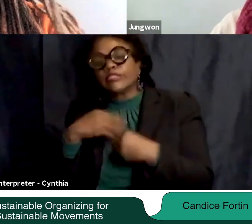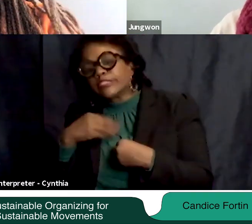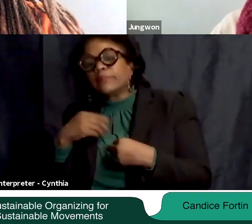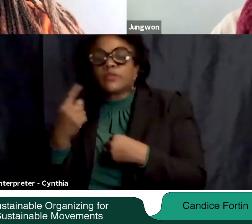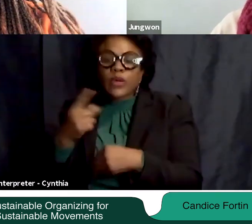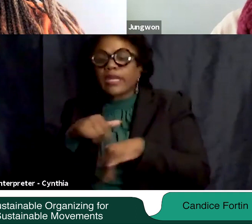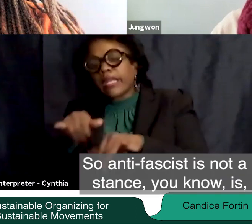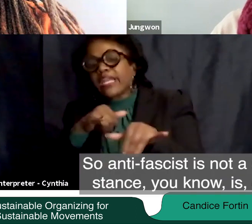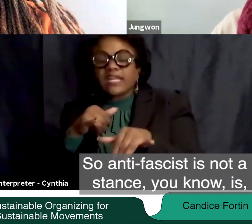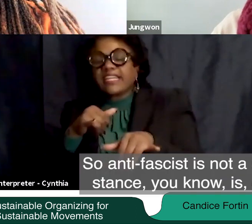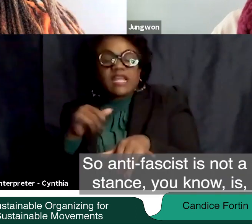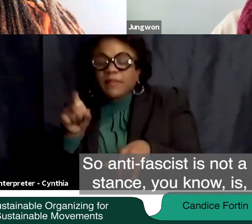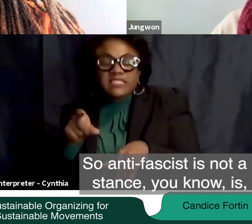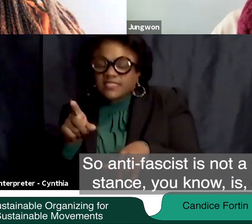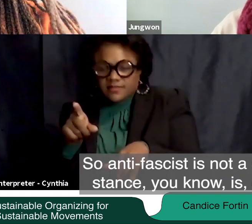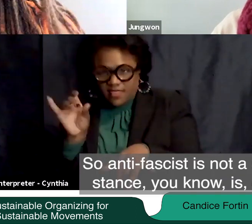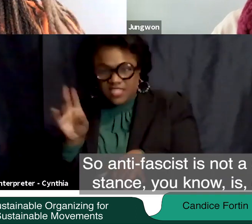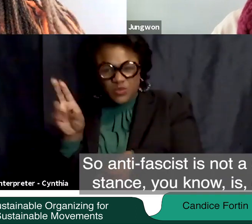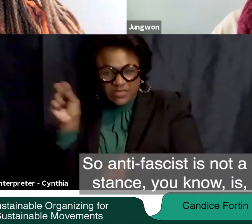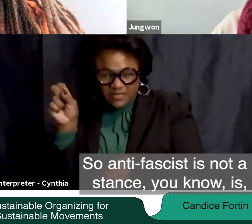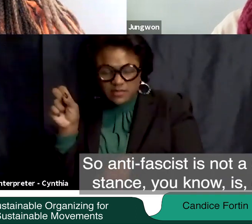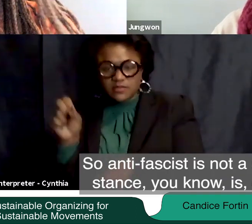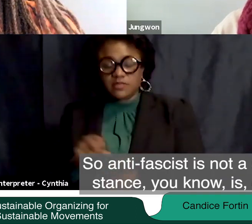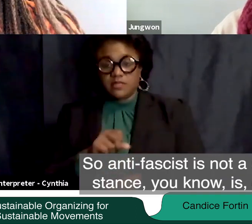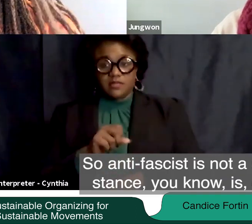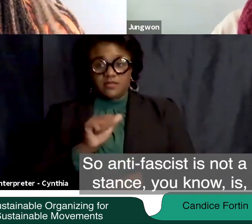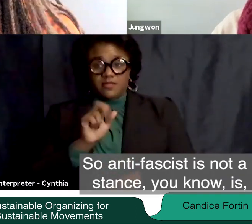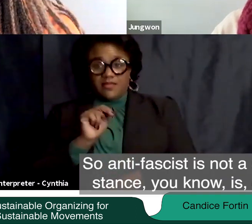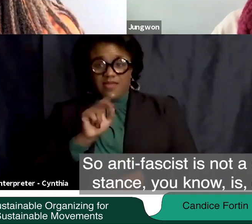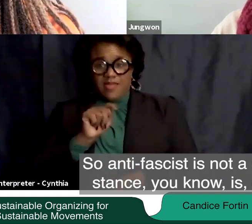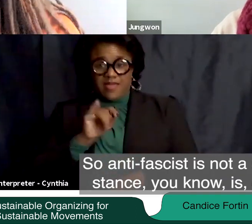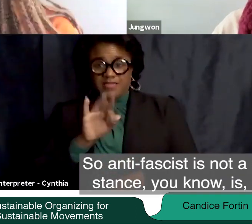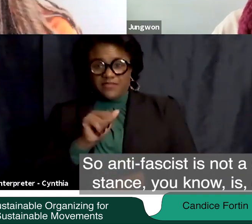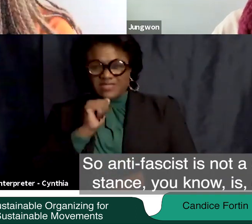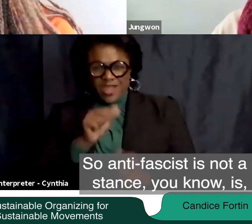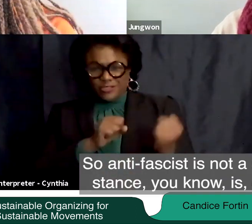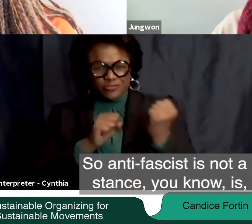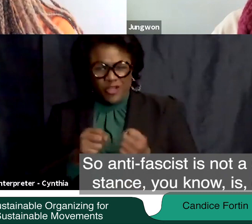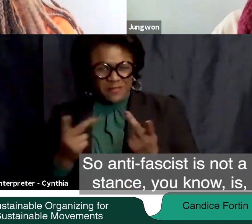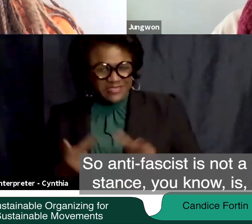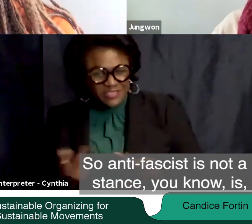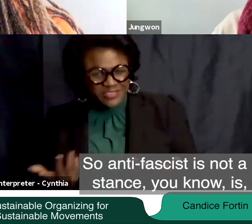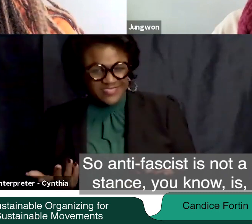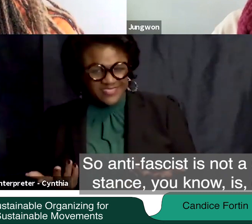note. So anti-fascist is not a strong stance.